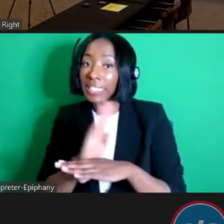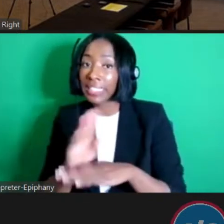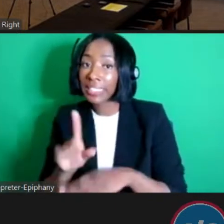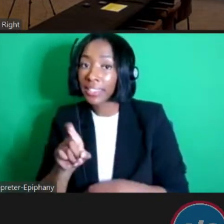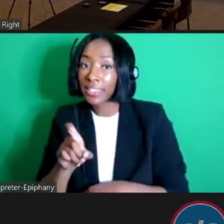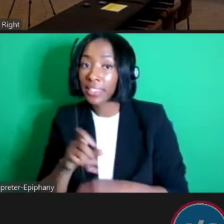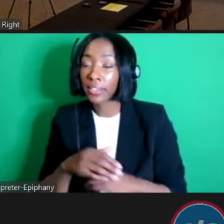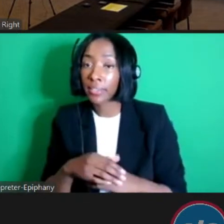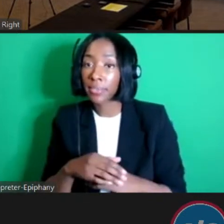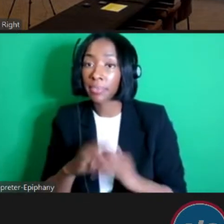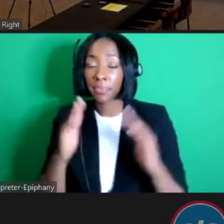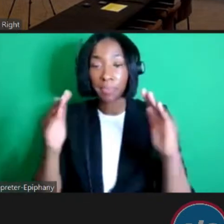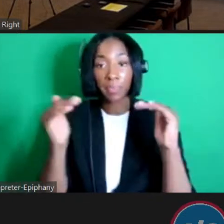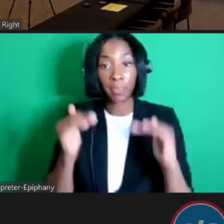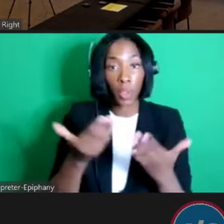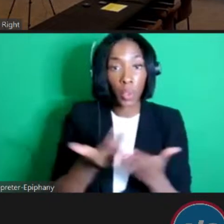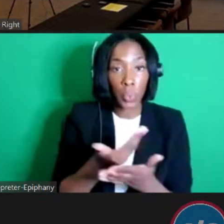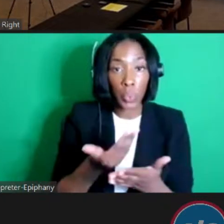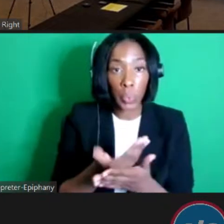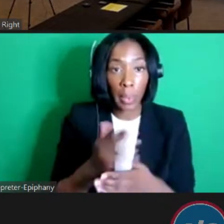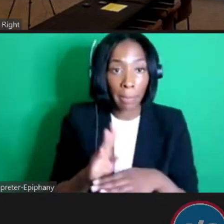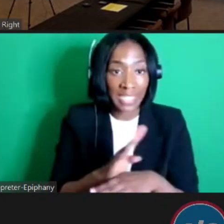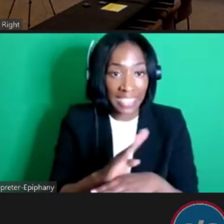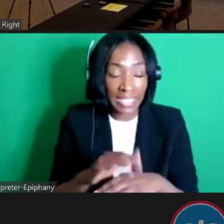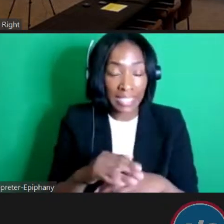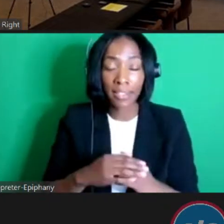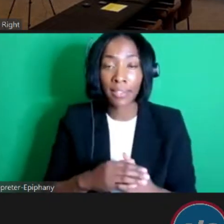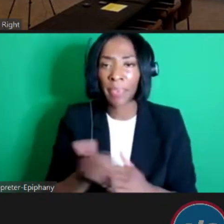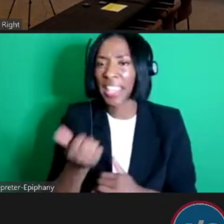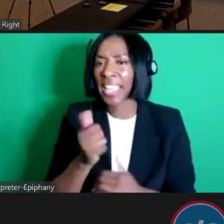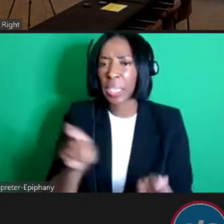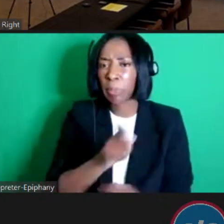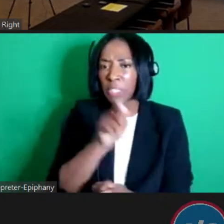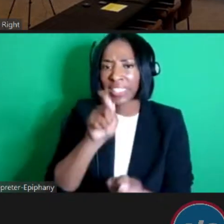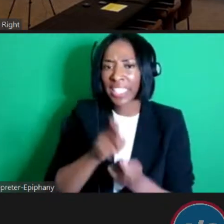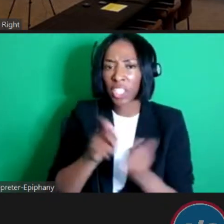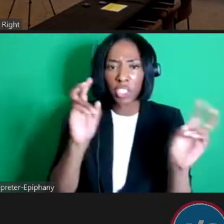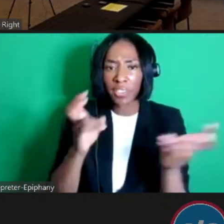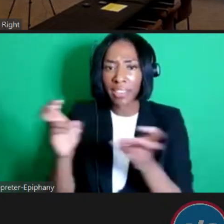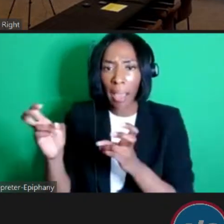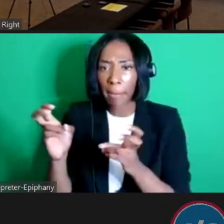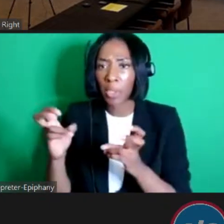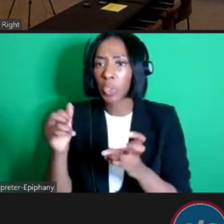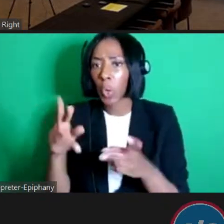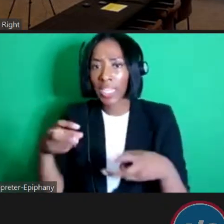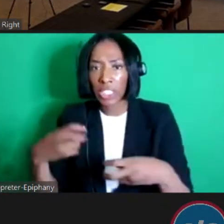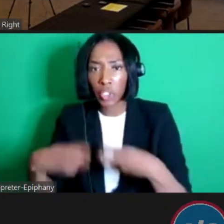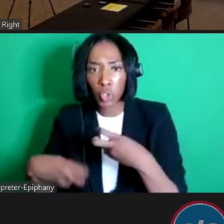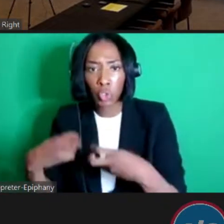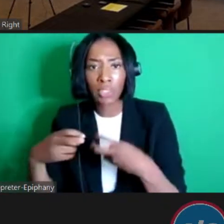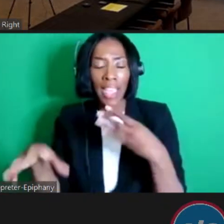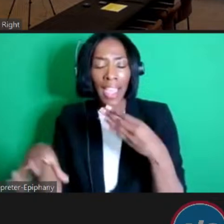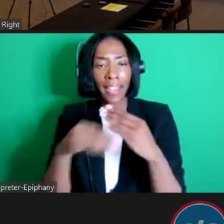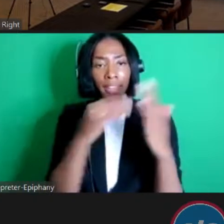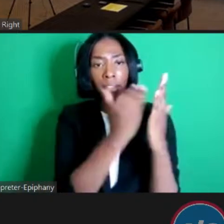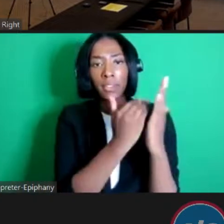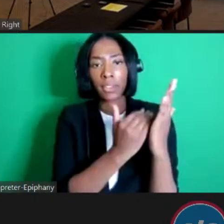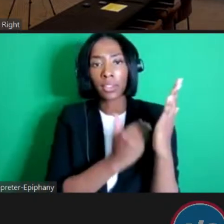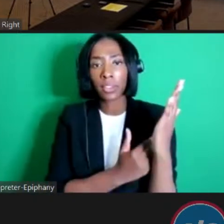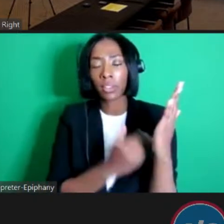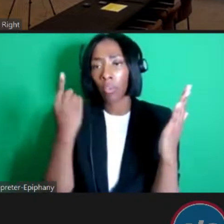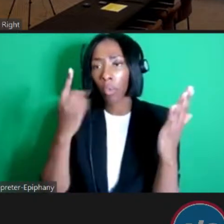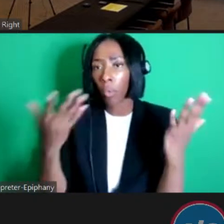Okay, we'll move on to new business. Does anyone have any particular topics or issues added to the